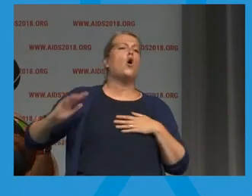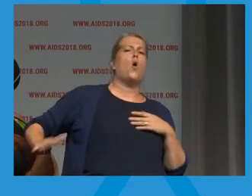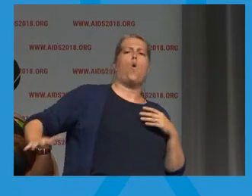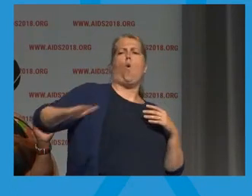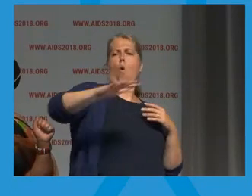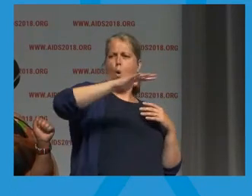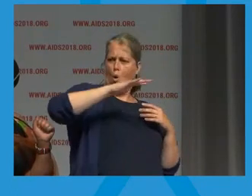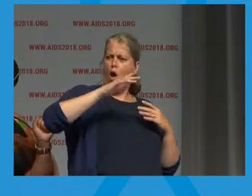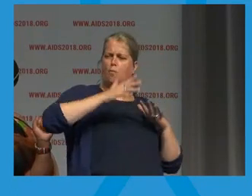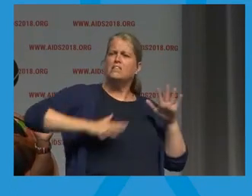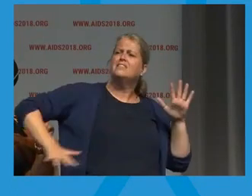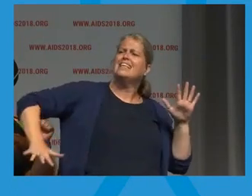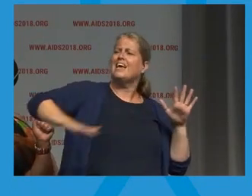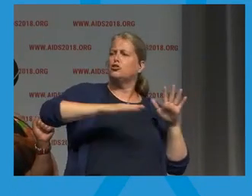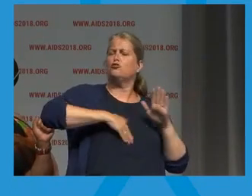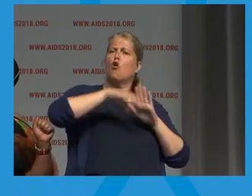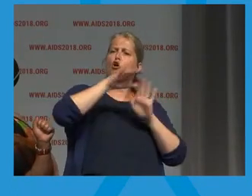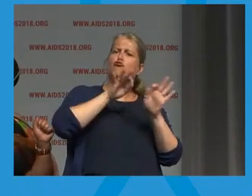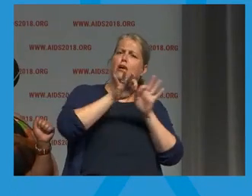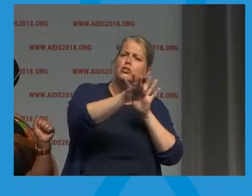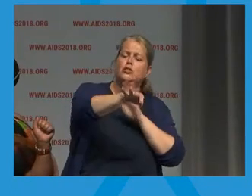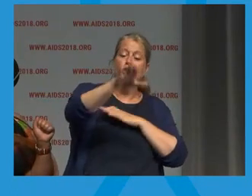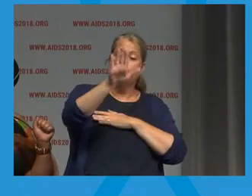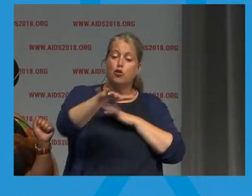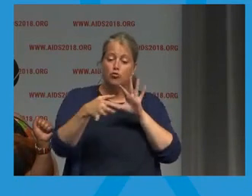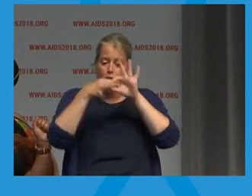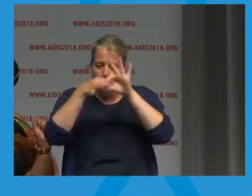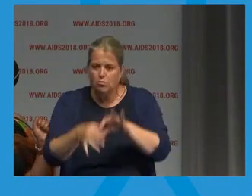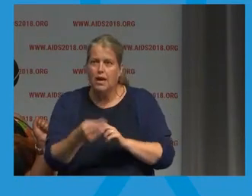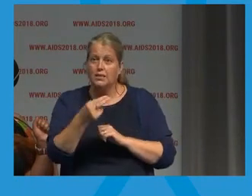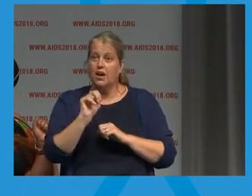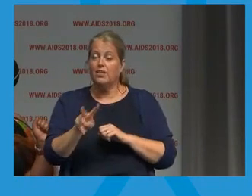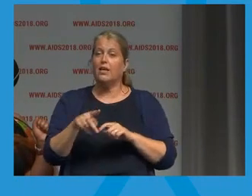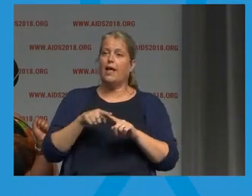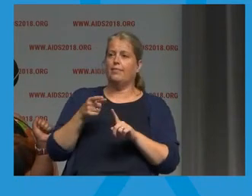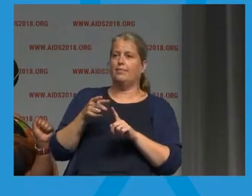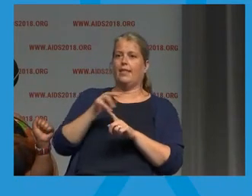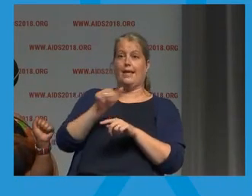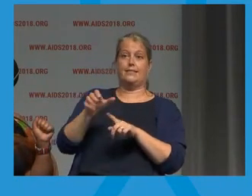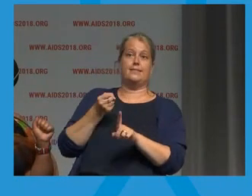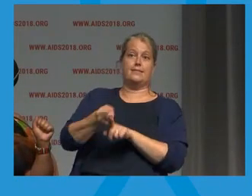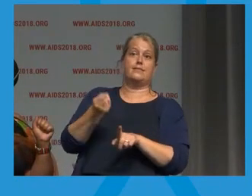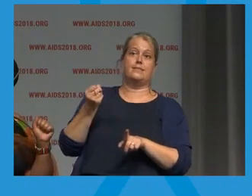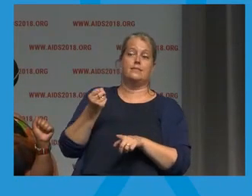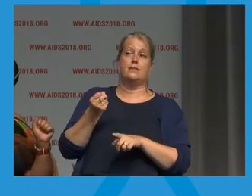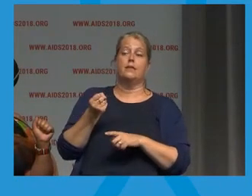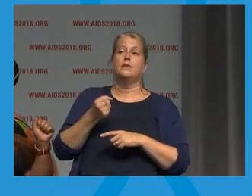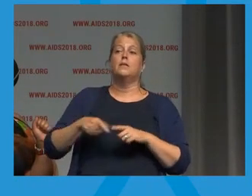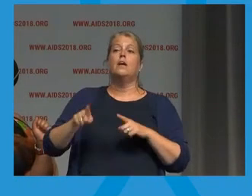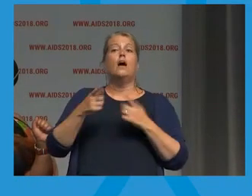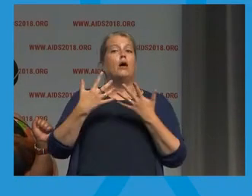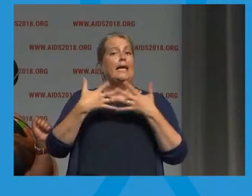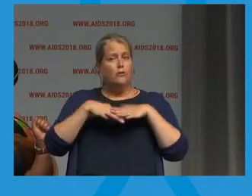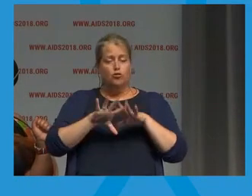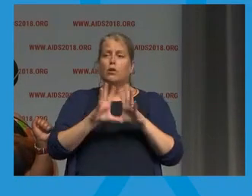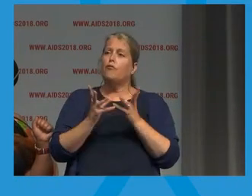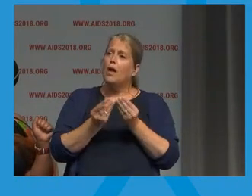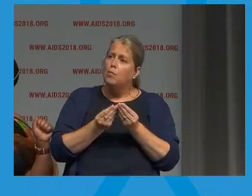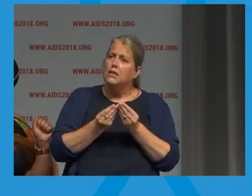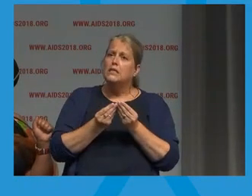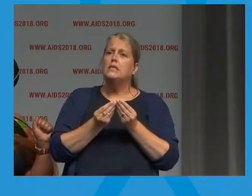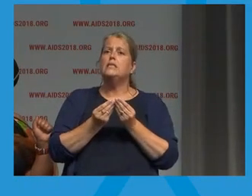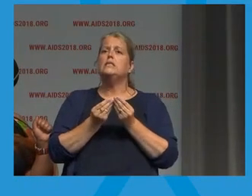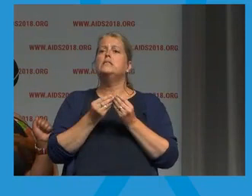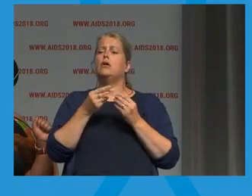comprehensive national strategies for children affected by HIV and AIDS that include integrated families,